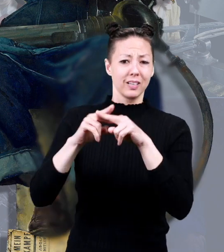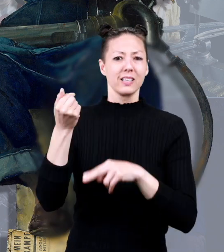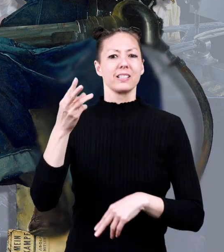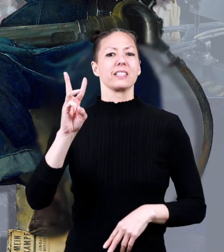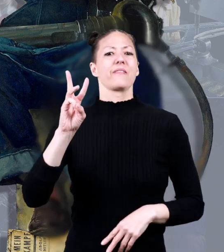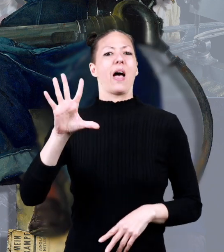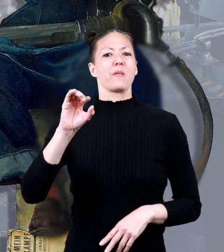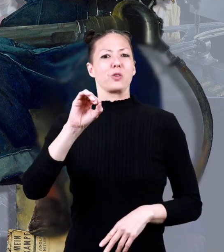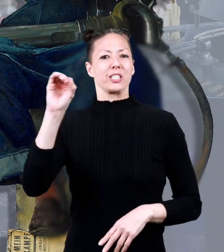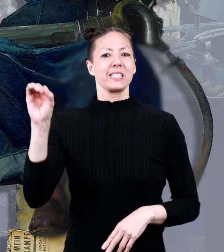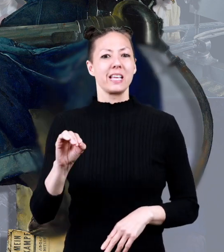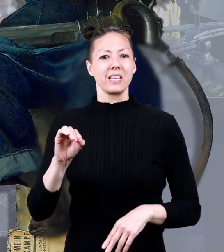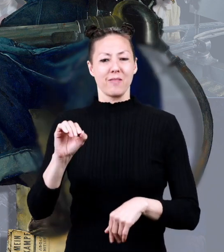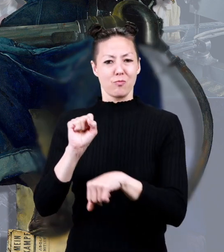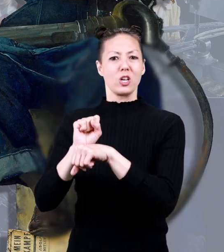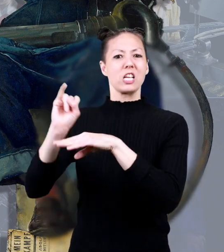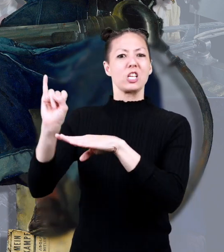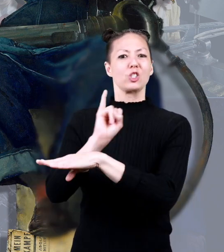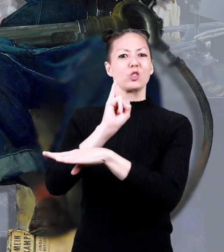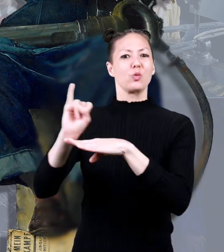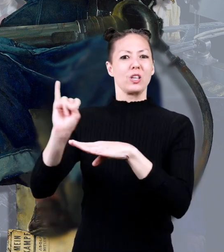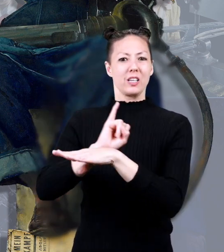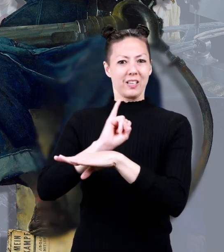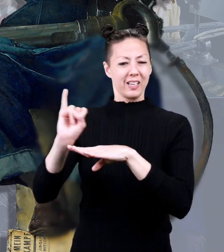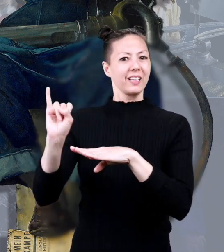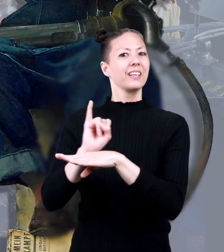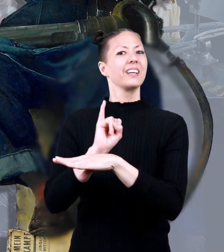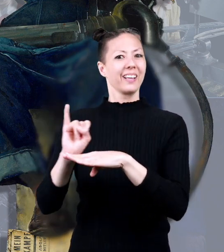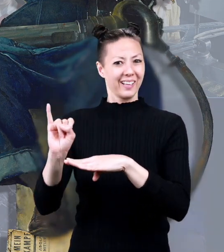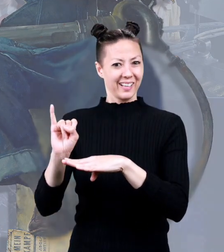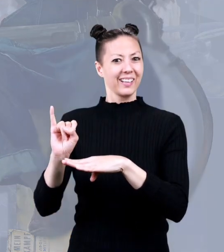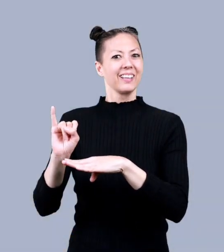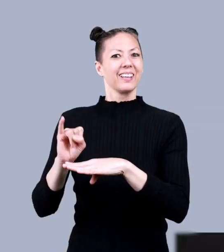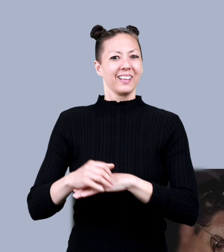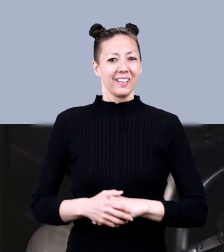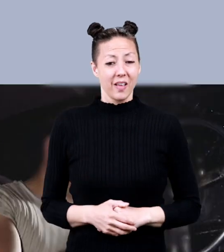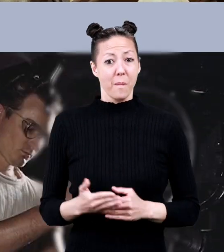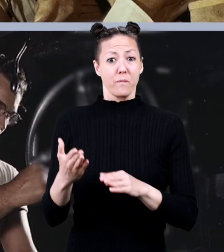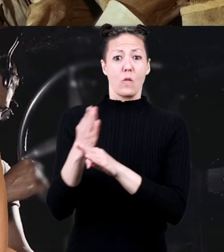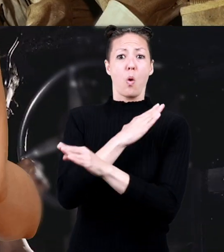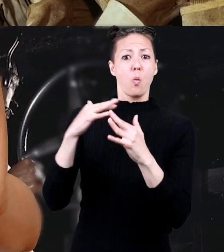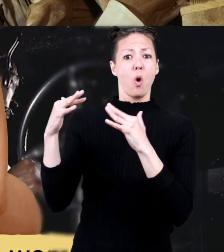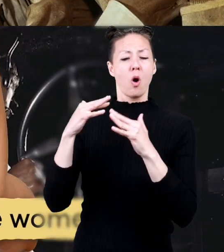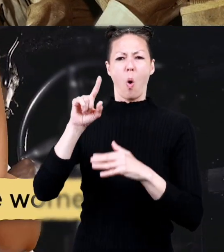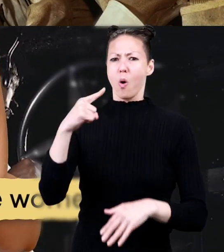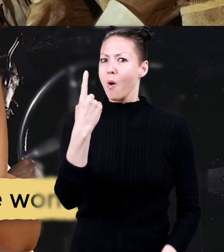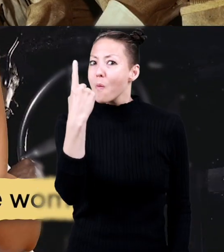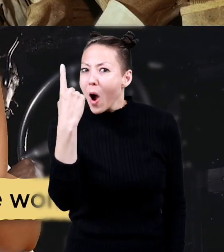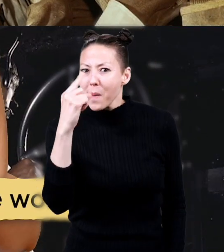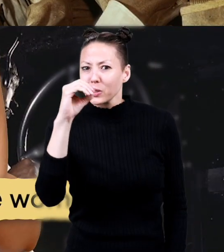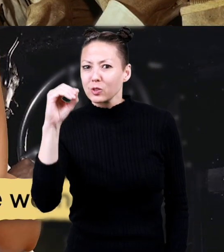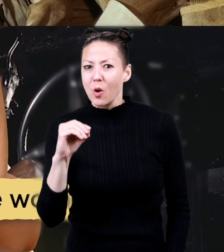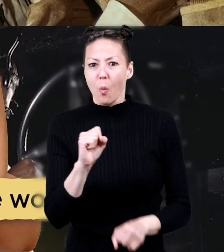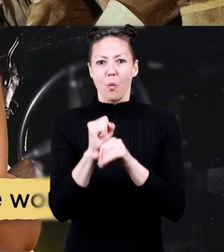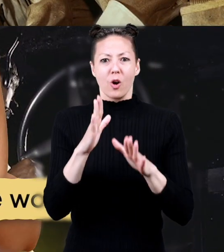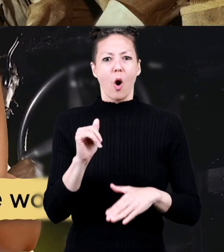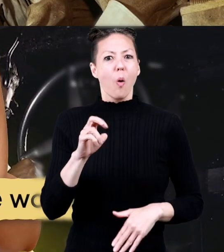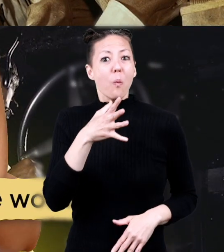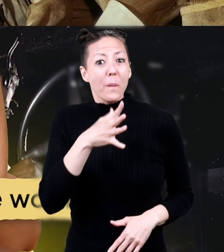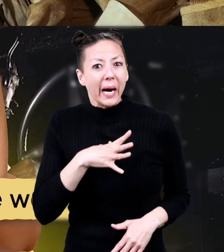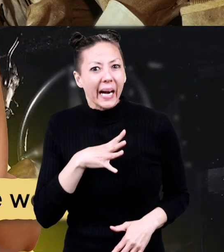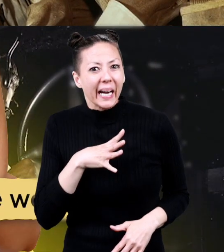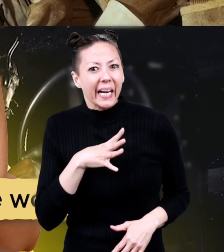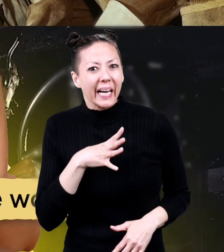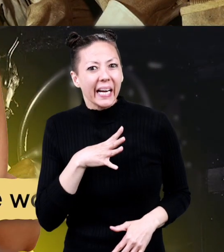up 65% of the industry's total workforce. Before the war, only 1%